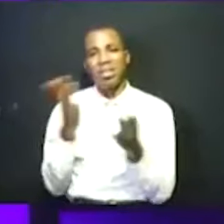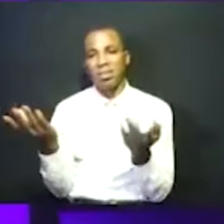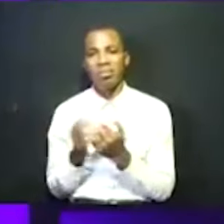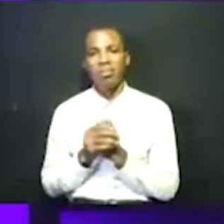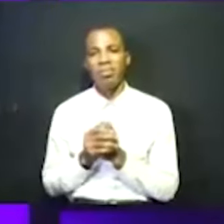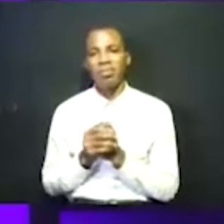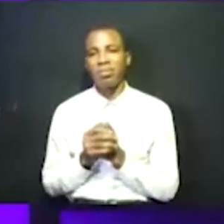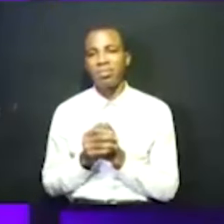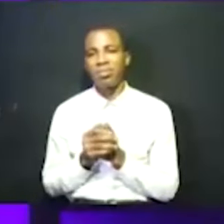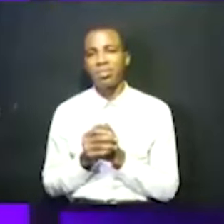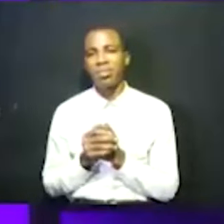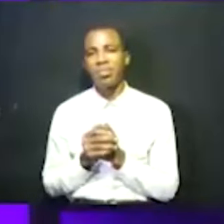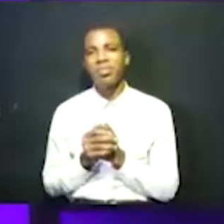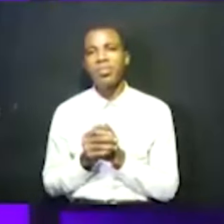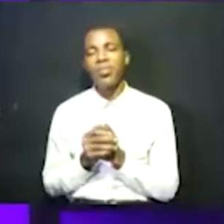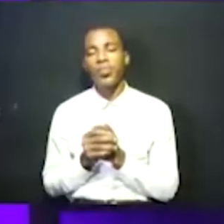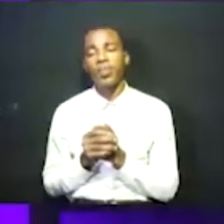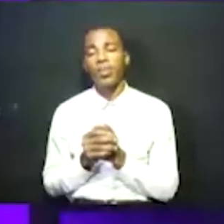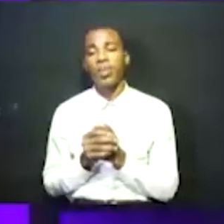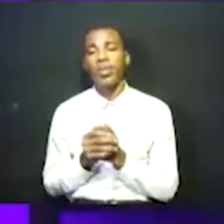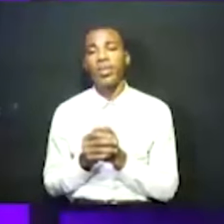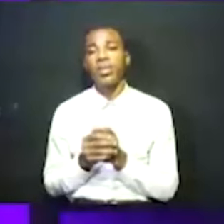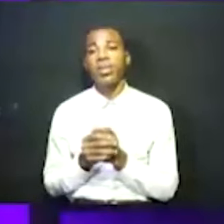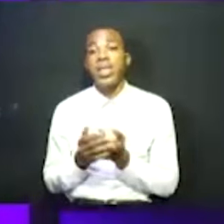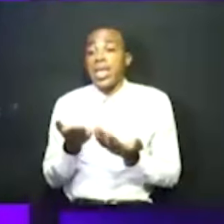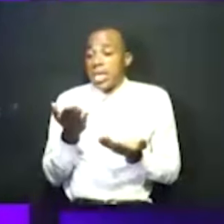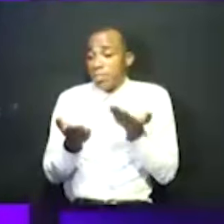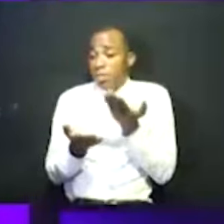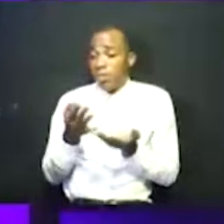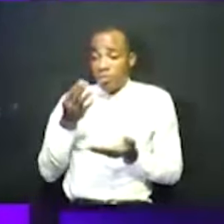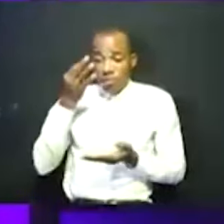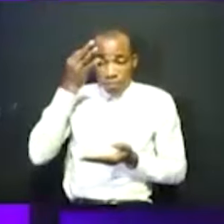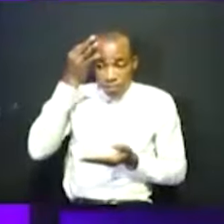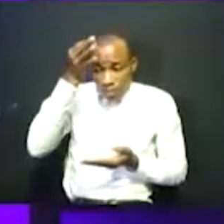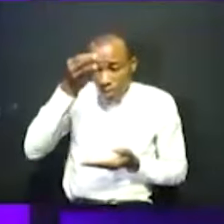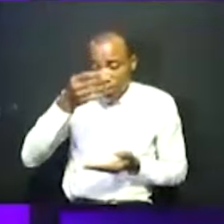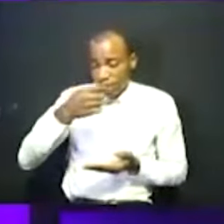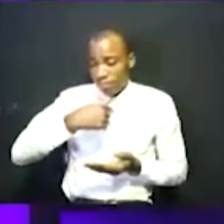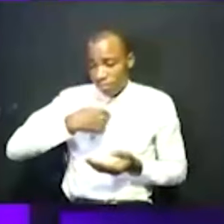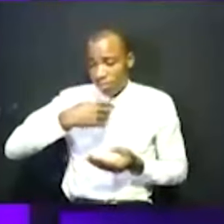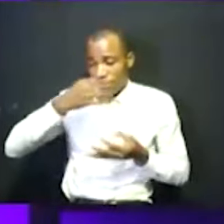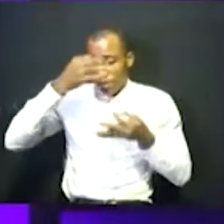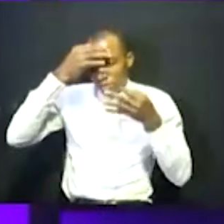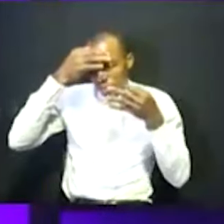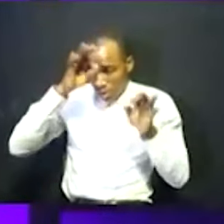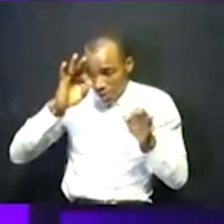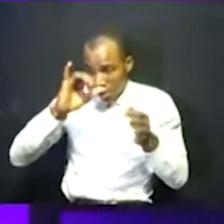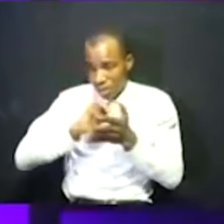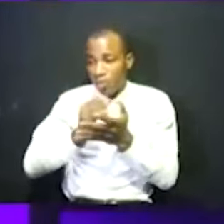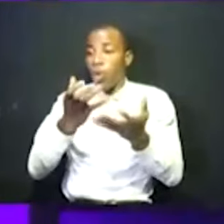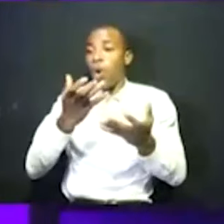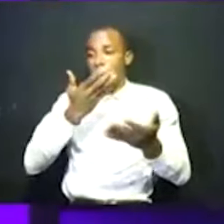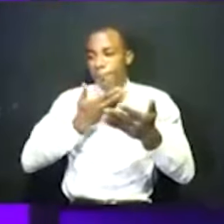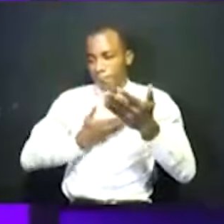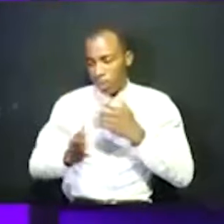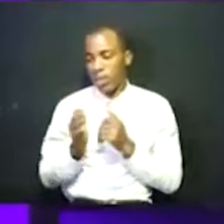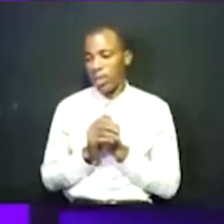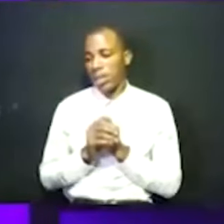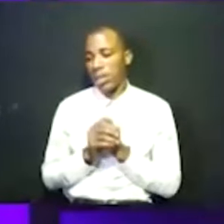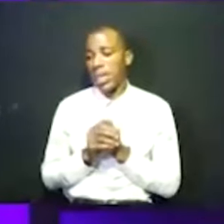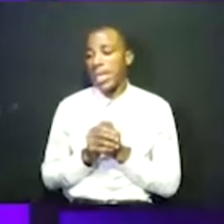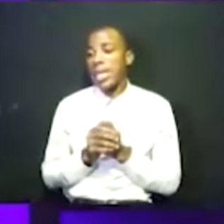Someday, when and if I choose to have a child, I may